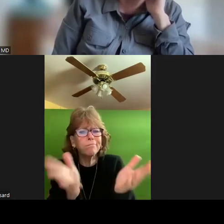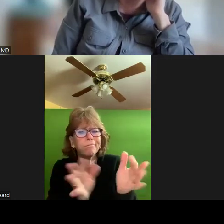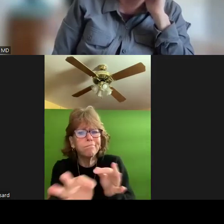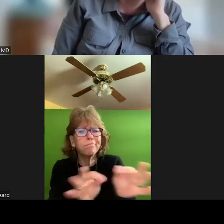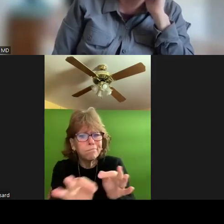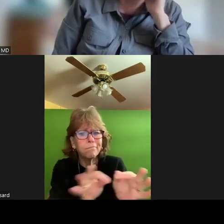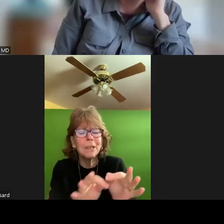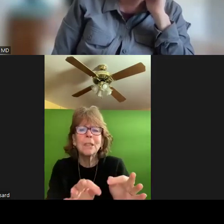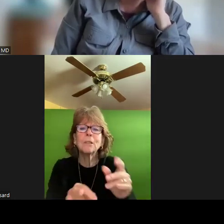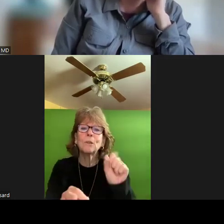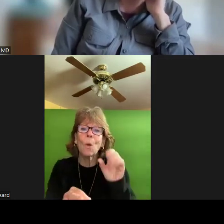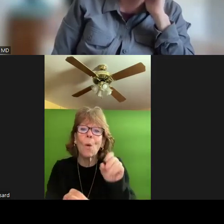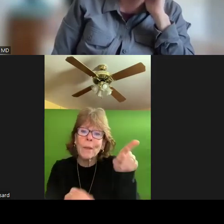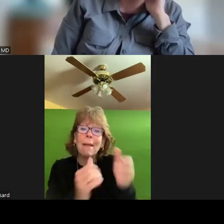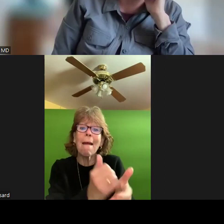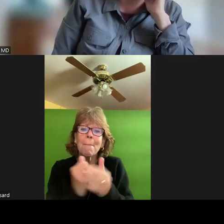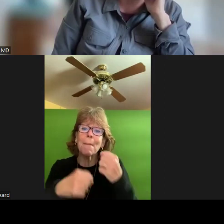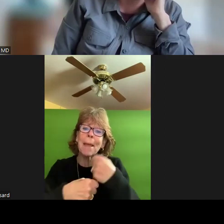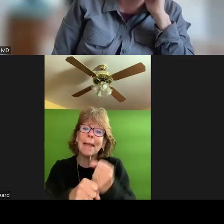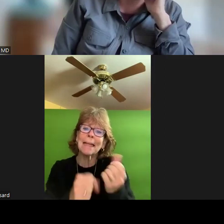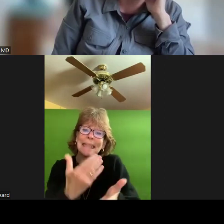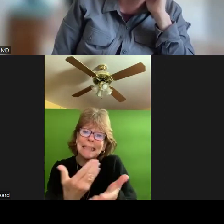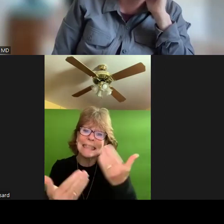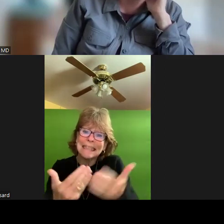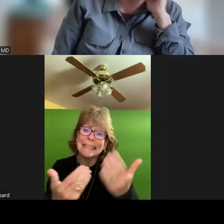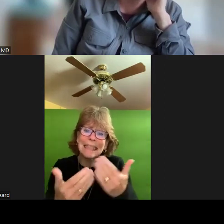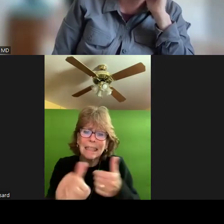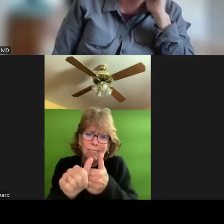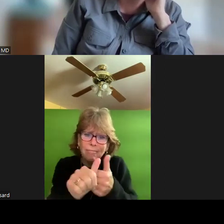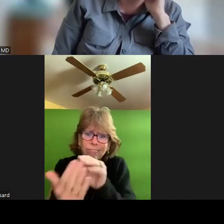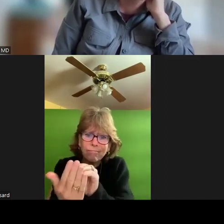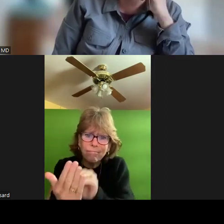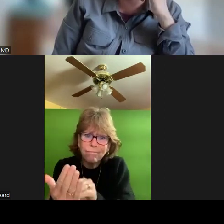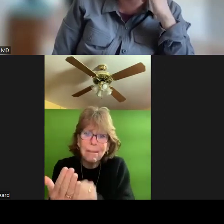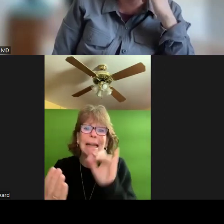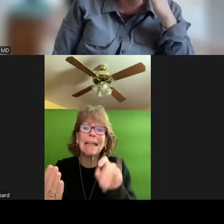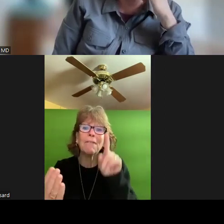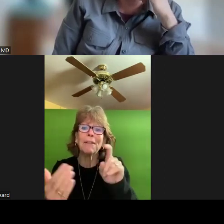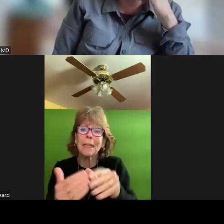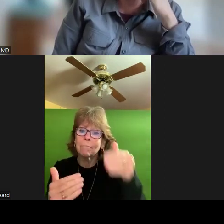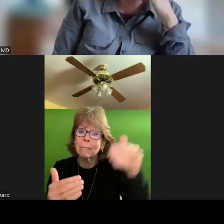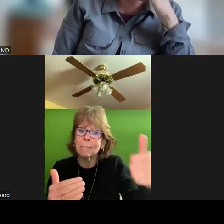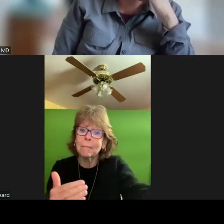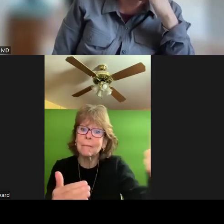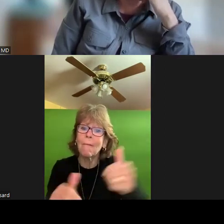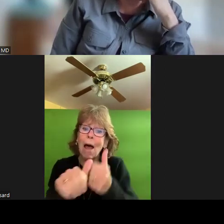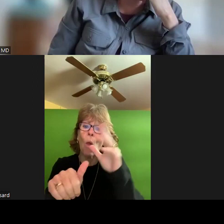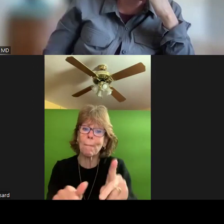tracking and follow-up. Contact state EDI program in accord with reporting requirements.